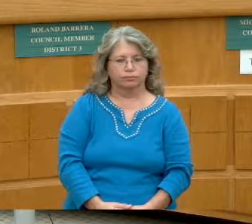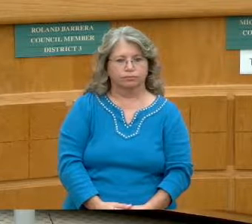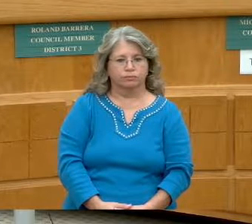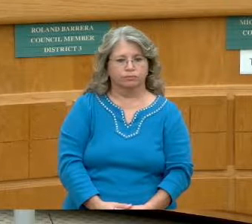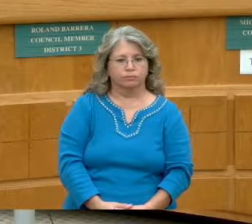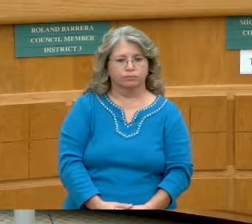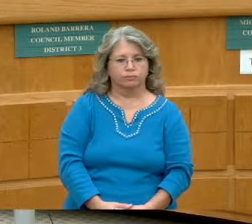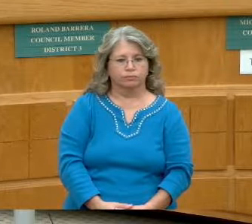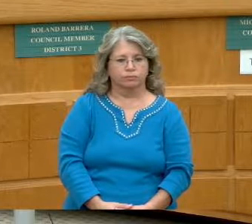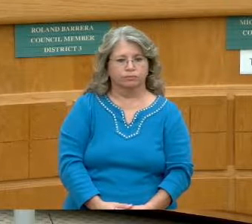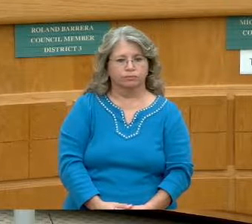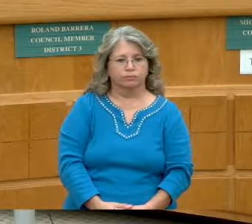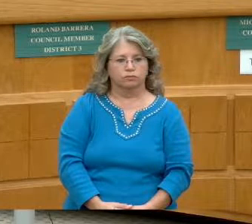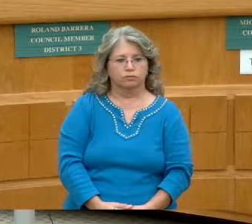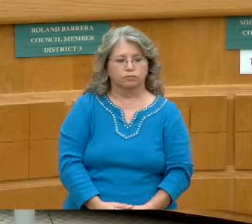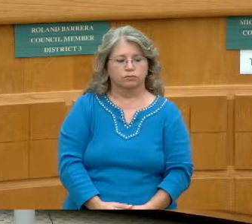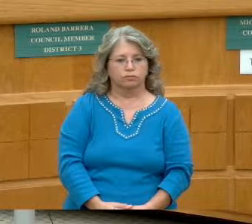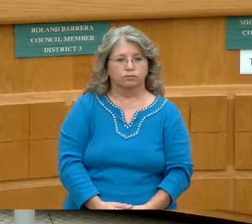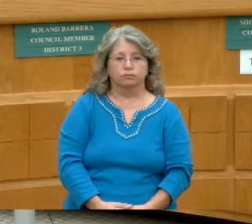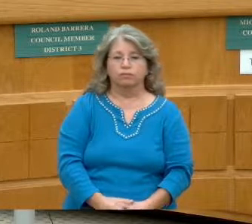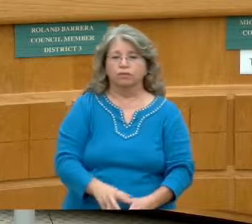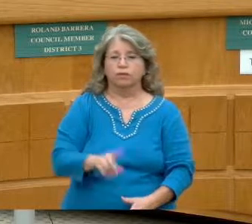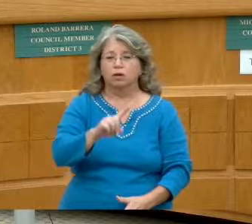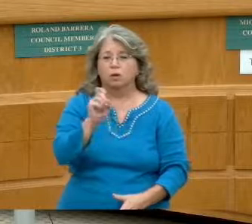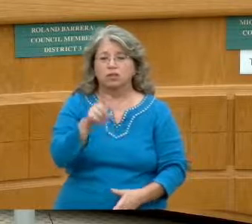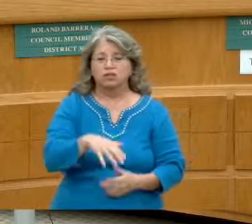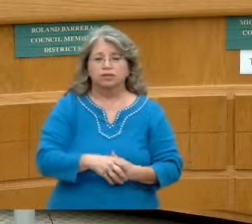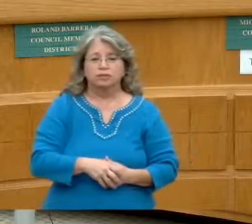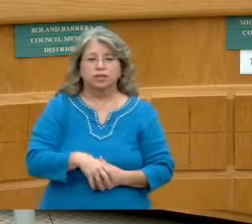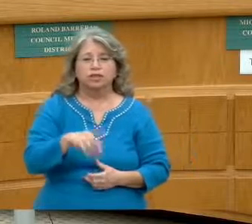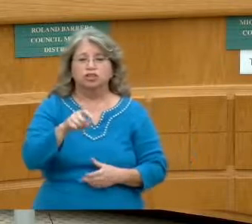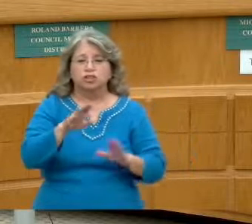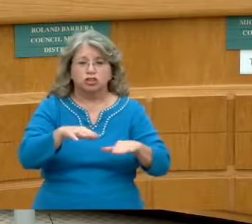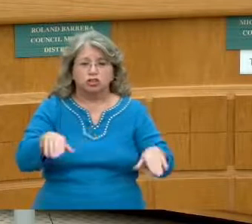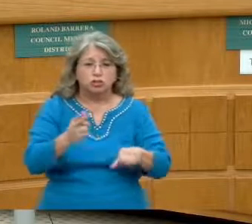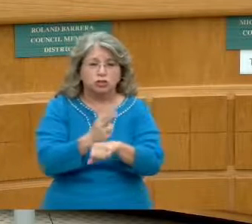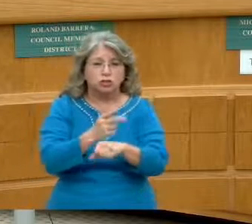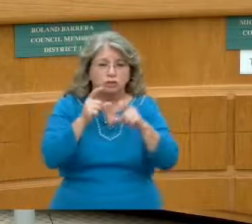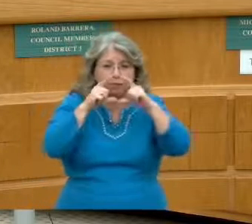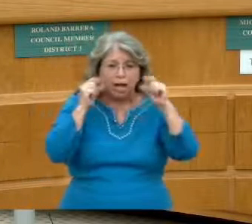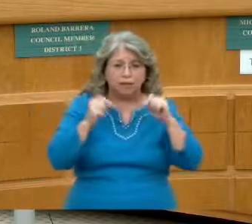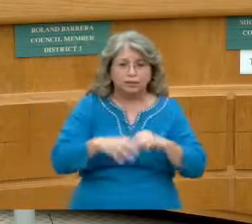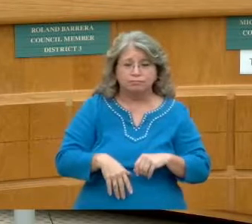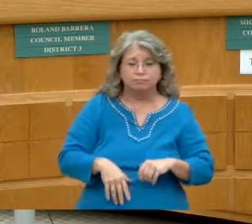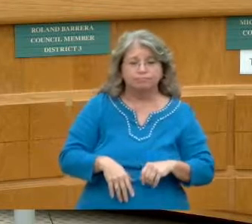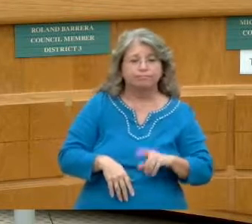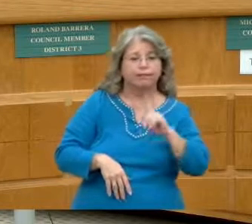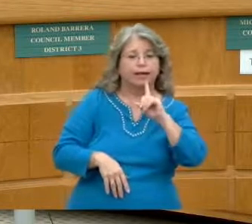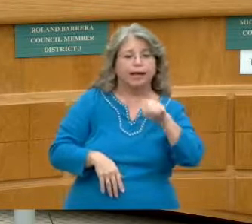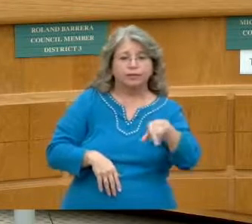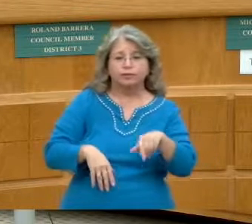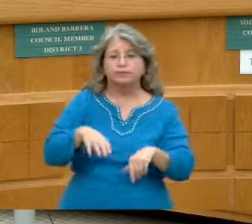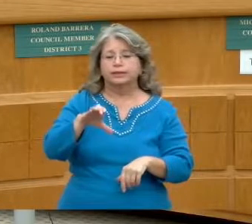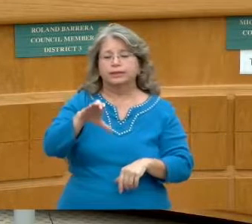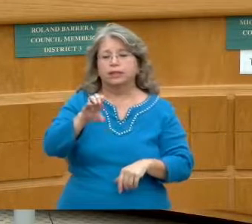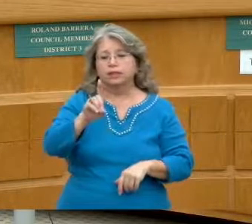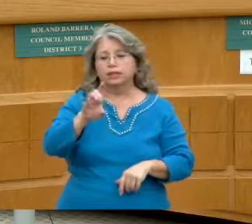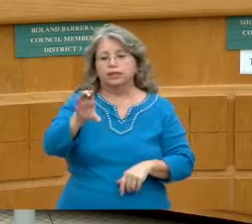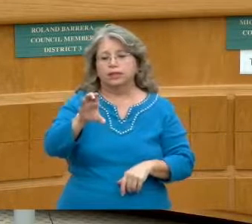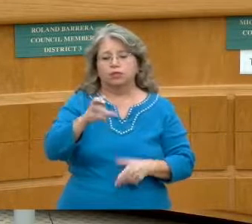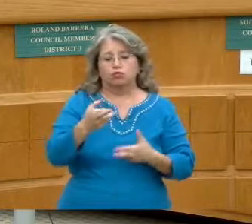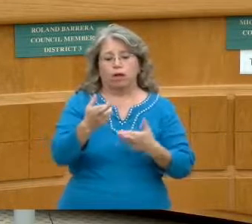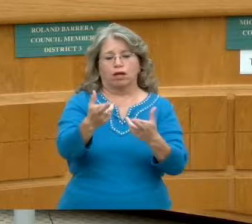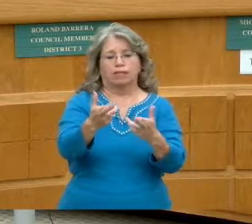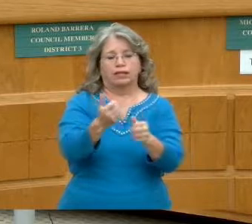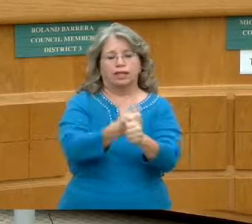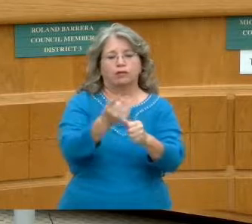laboratorio al que se envió. Question, should children wear masks? Answer, the CDC recommends everyone 2